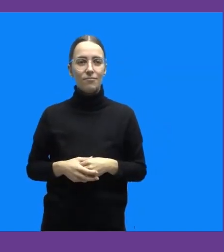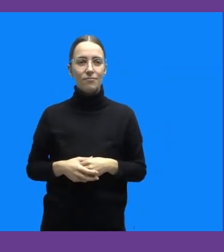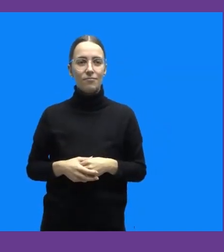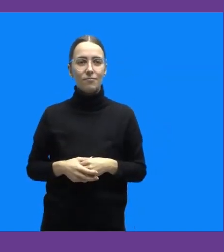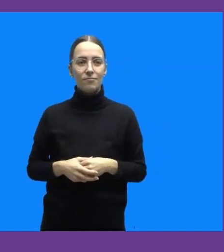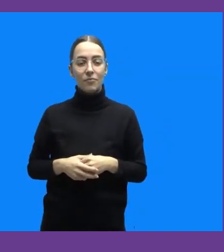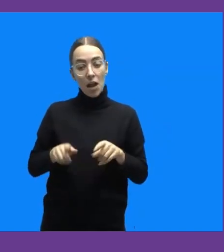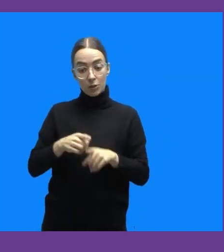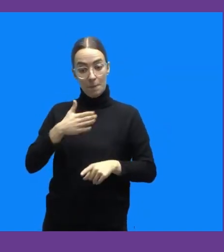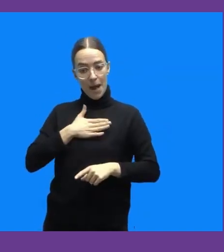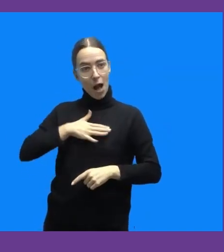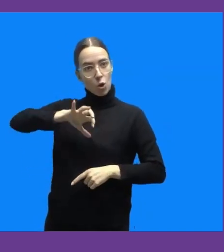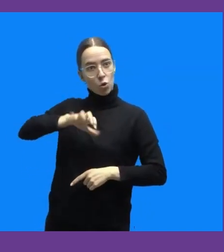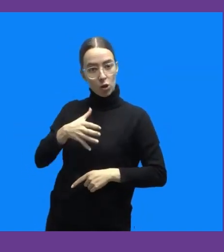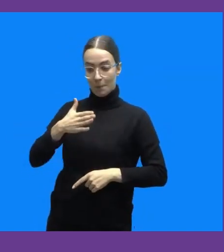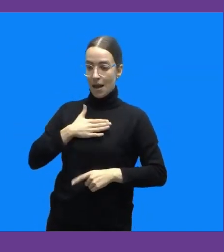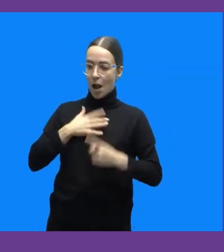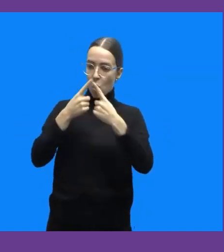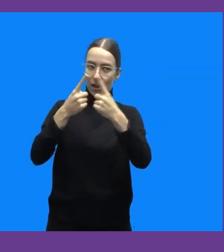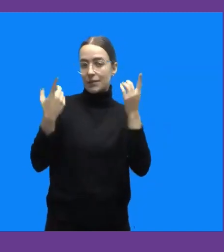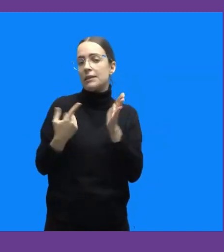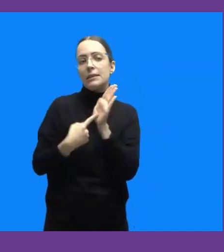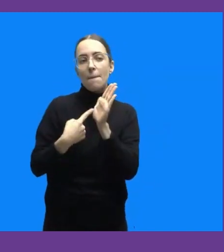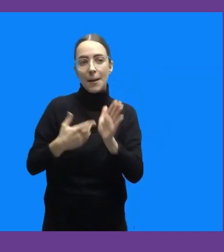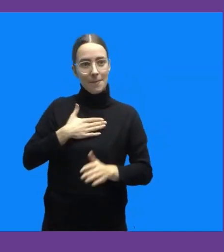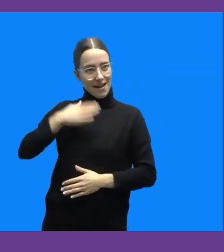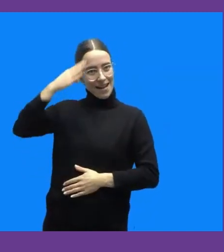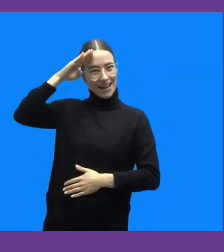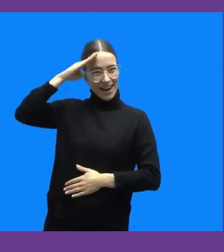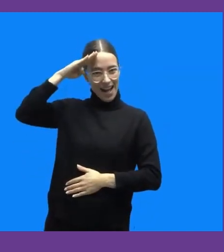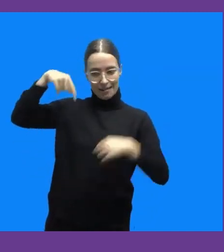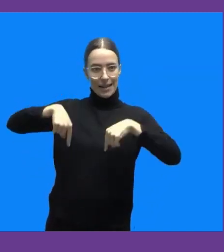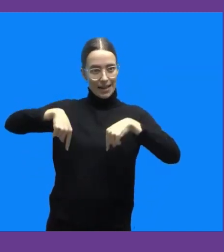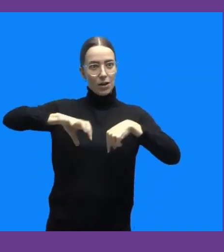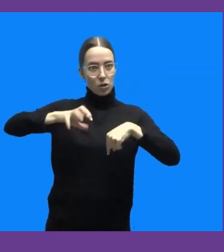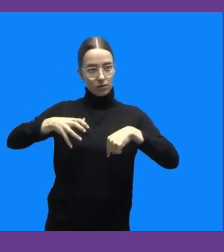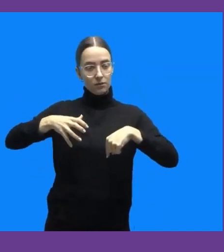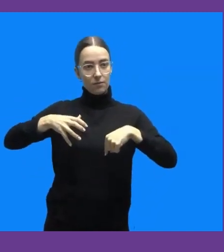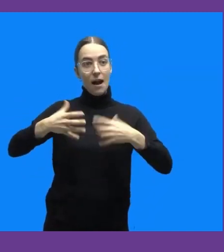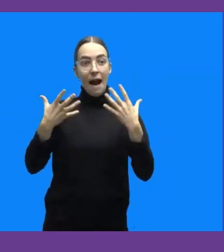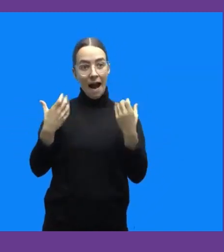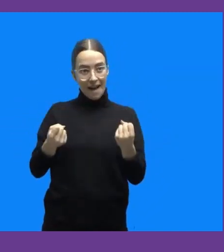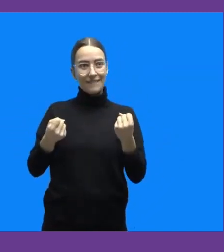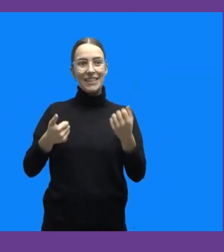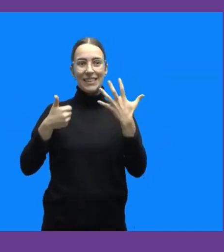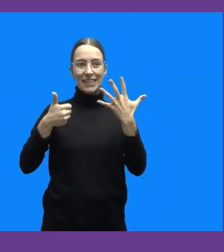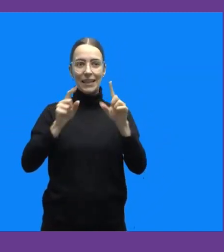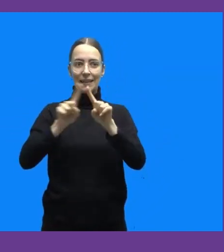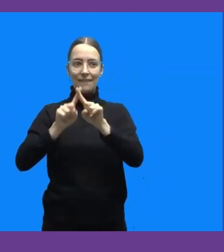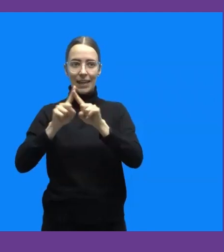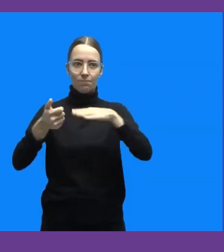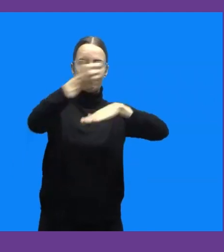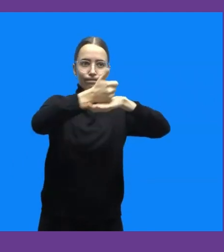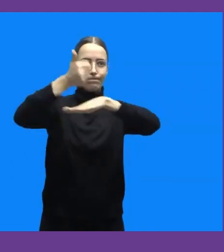surveillance authorities, so it is the Consumer Protection Commission in Ireland that will receive complaints on the lack